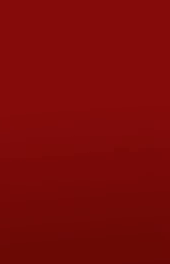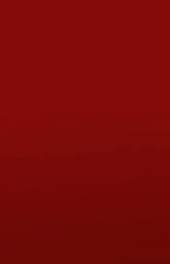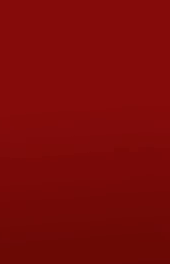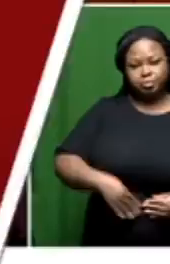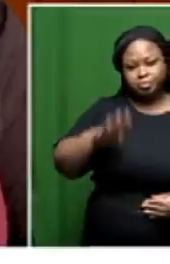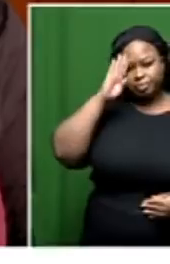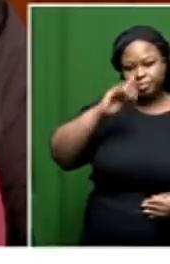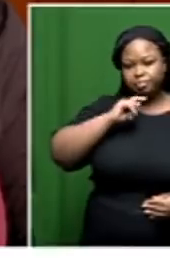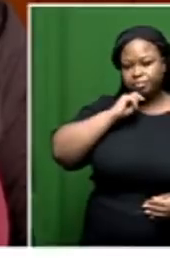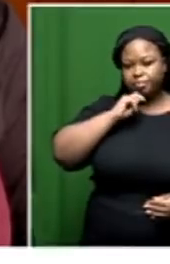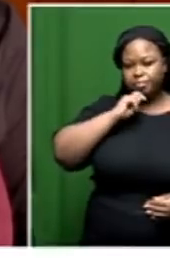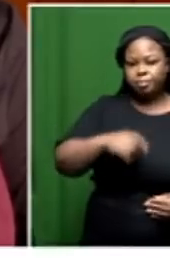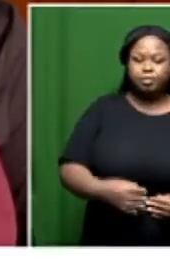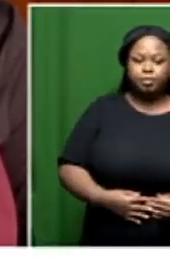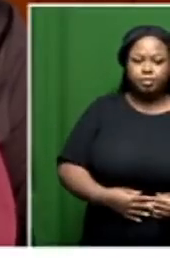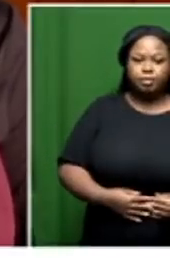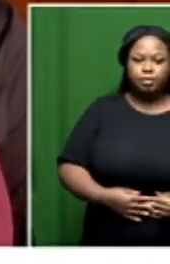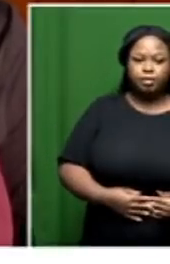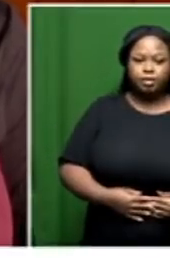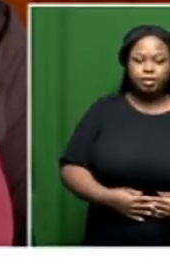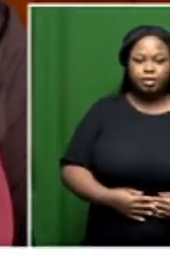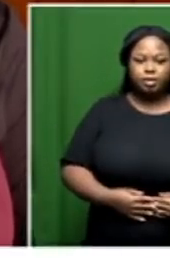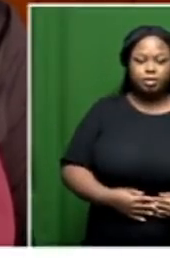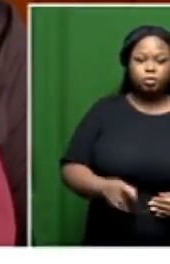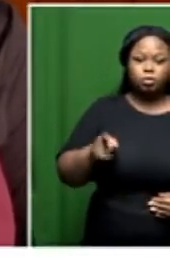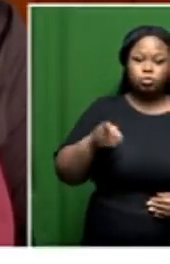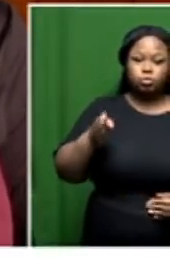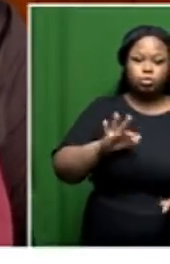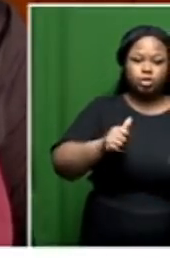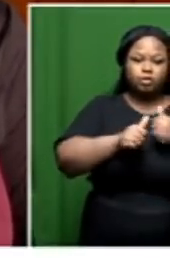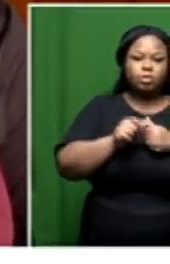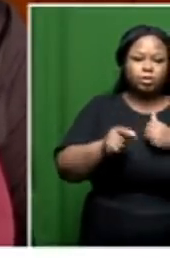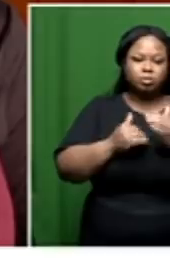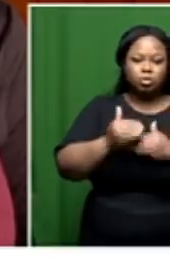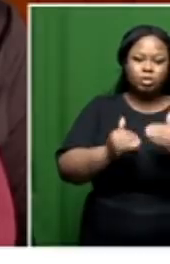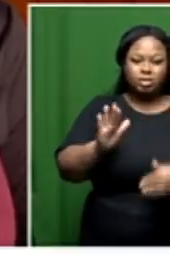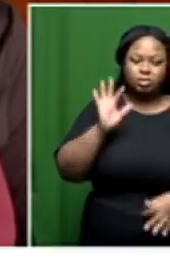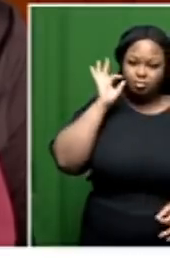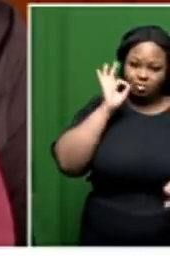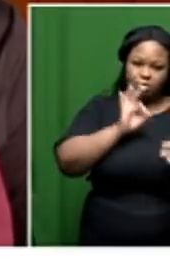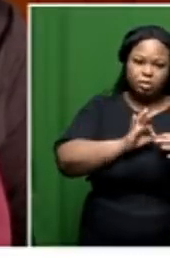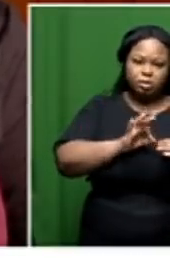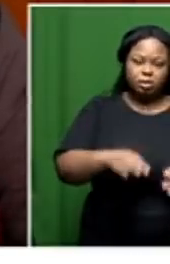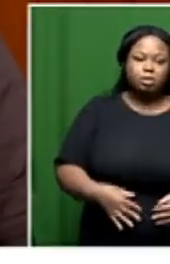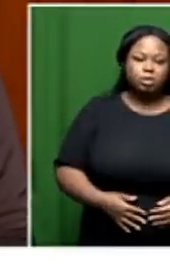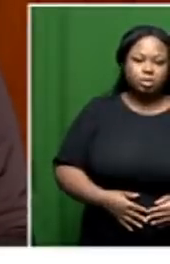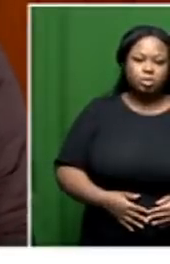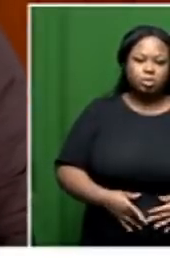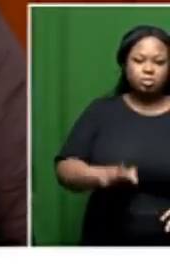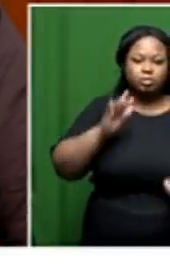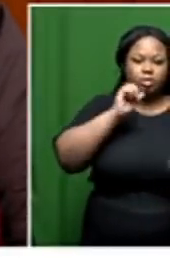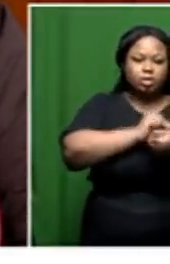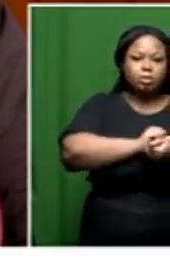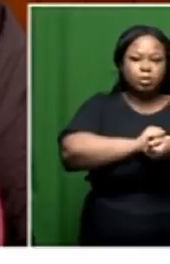good morning. So let's just get a break because you've been following these proceedings. Exactly, just a quick recap